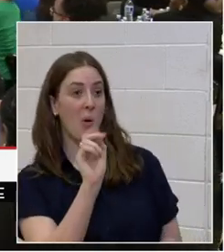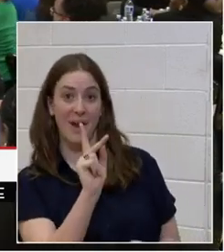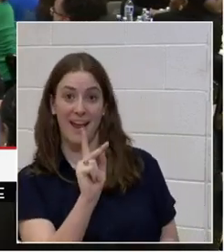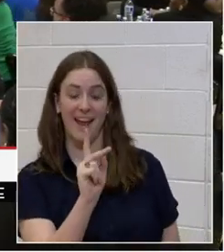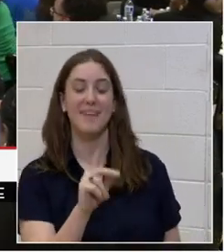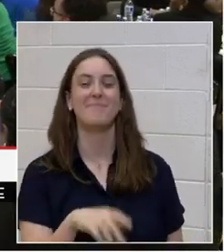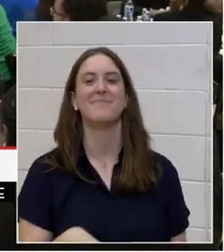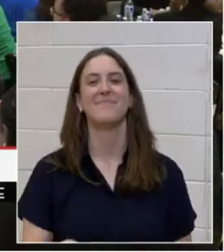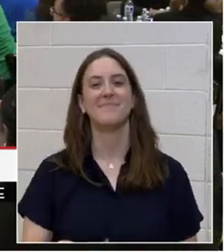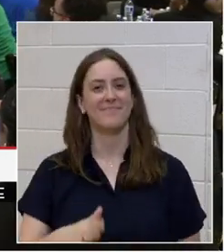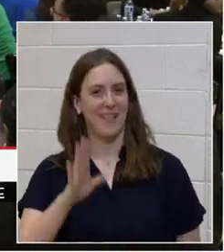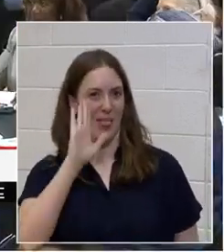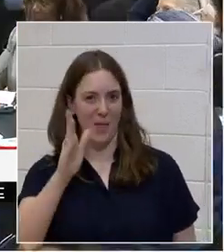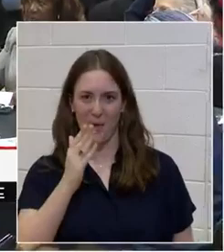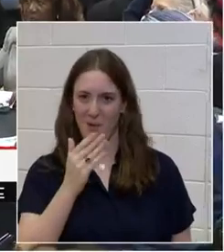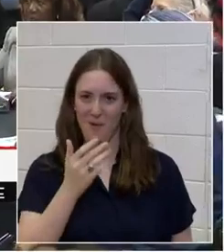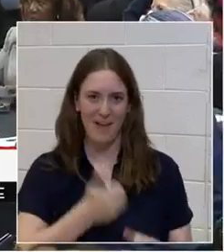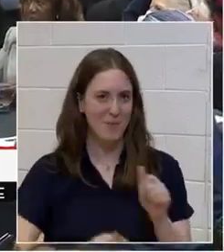Hello, everyone.